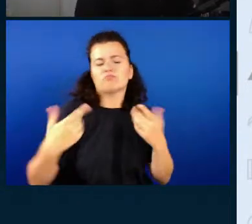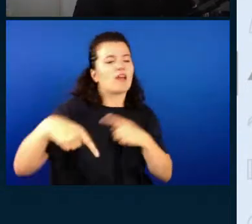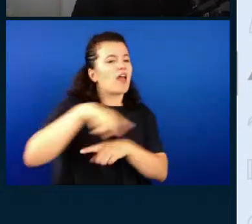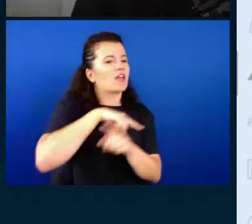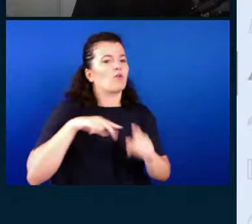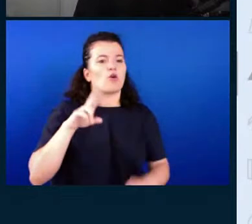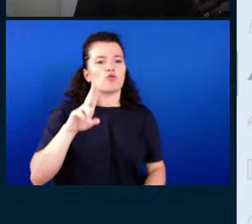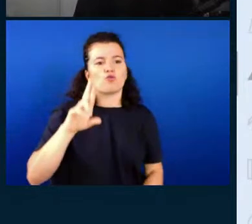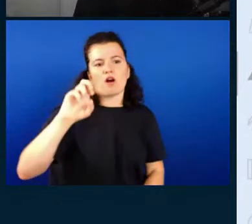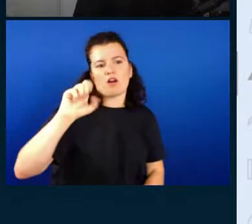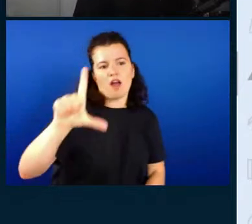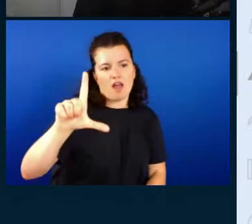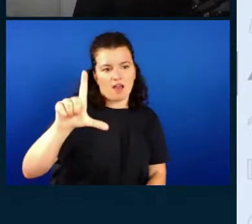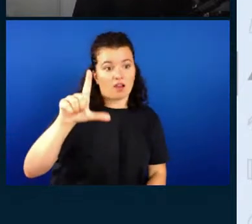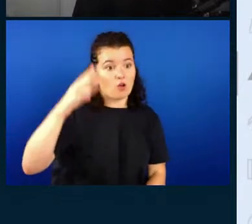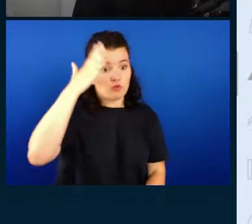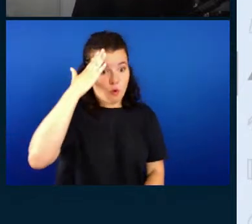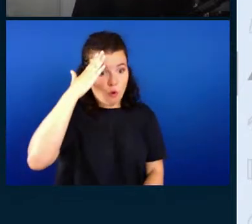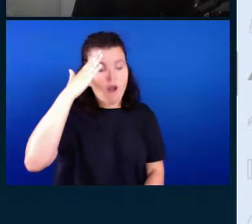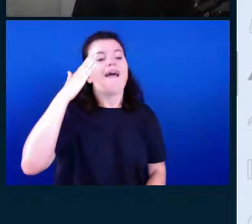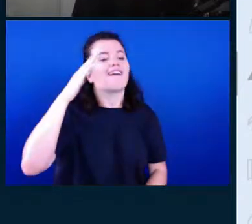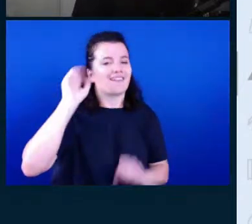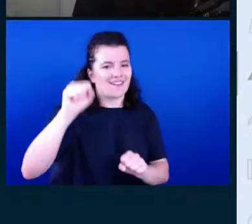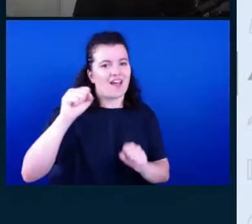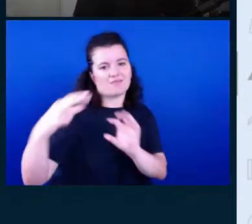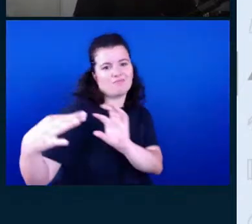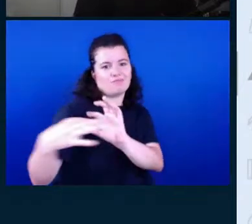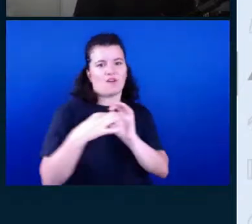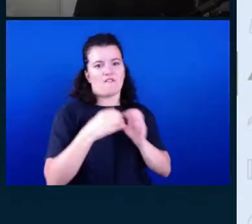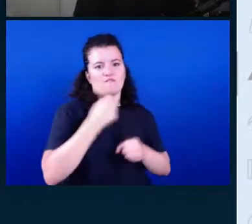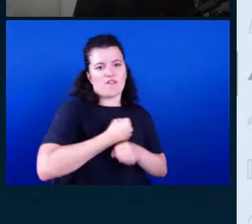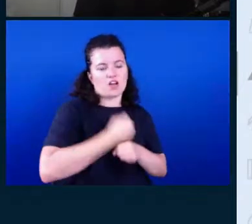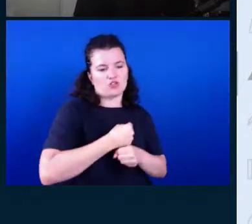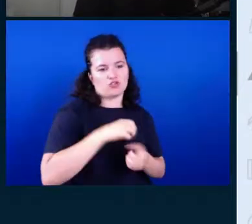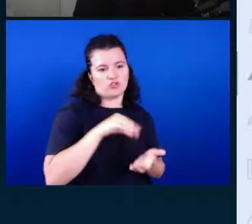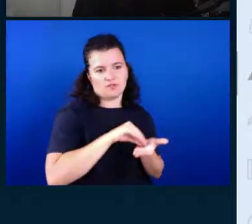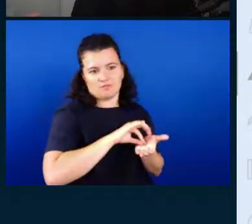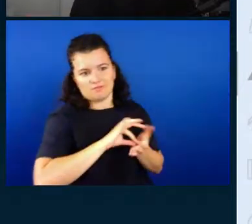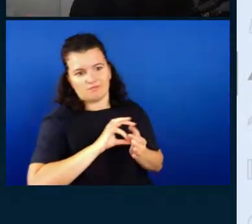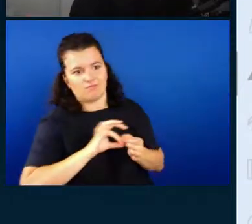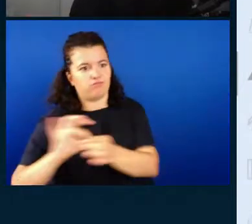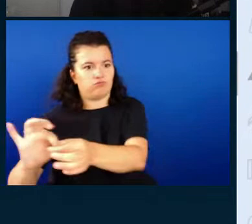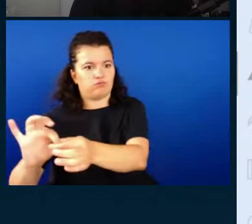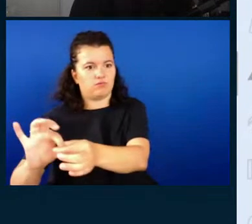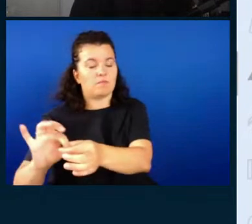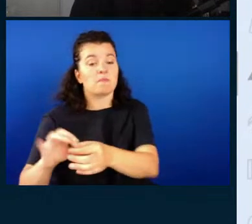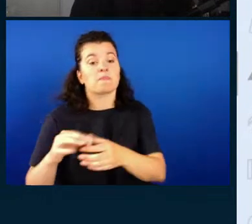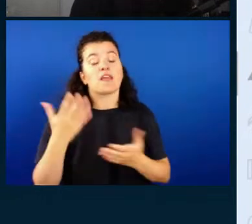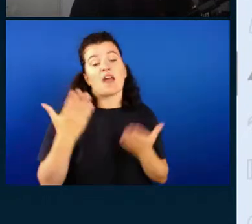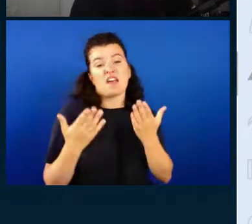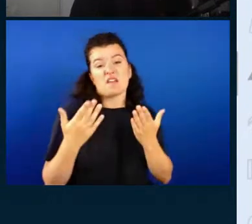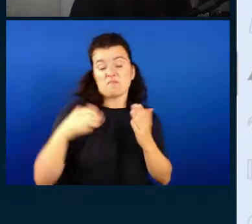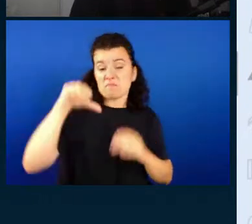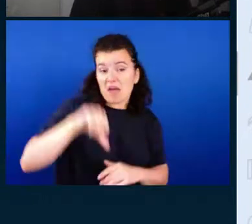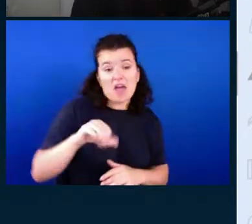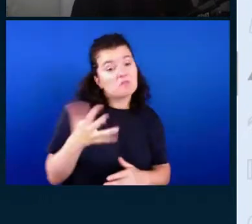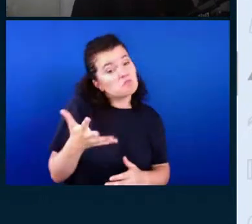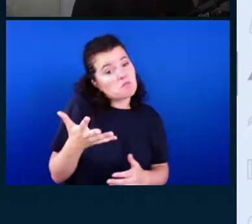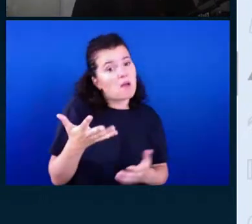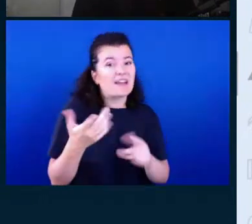function app can call your function. And that doesn't need to be bad, but for example, for the last function that I showed